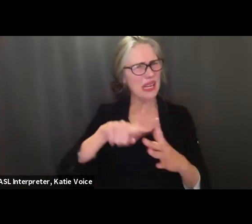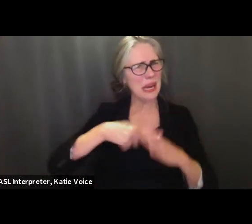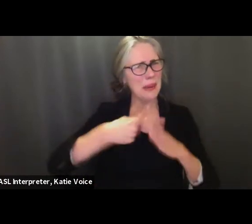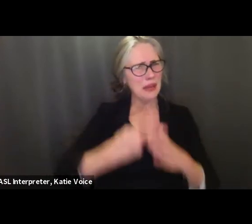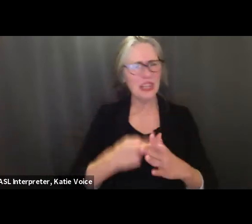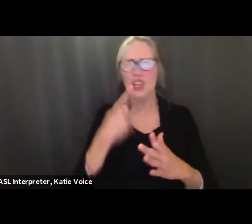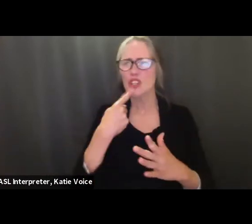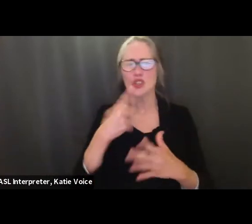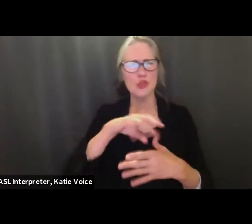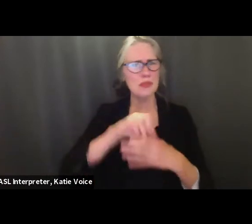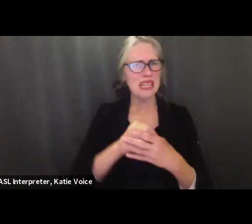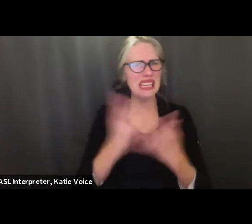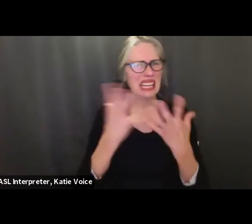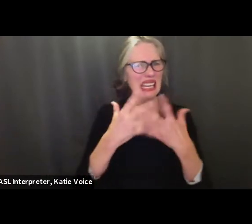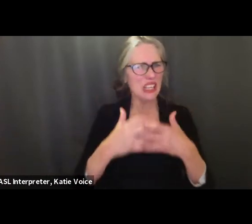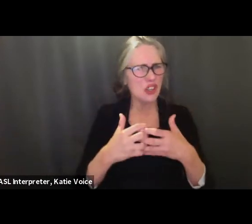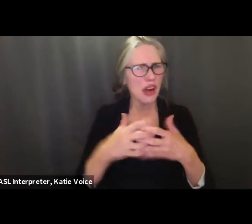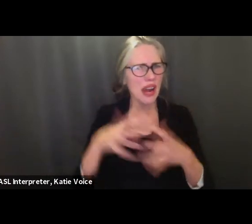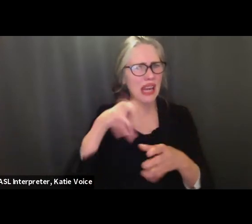or?